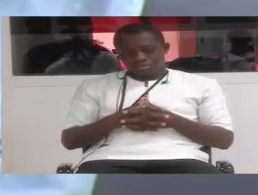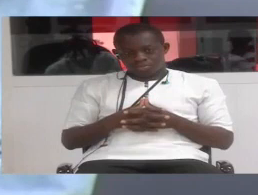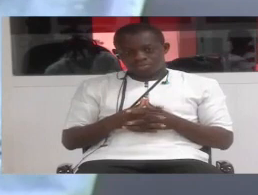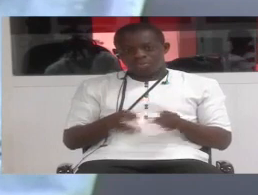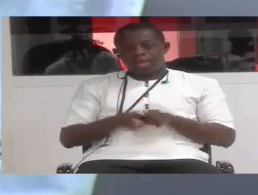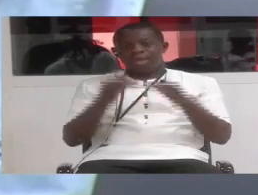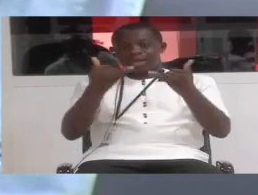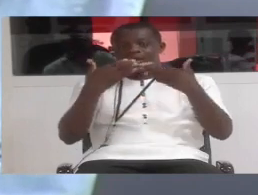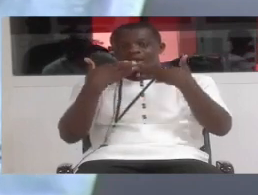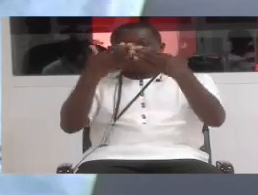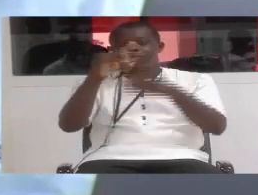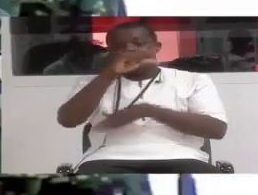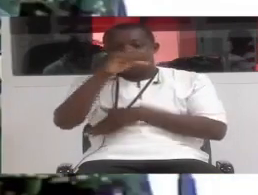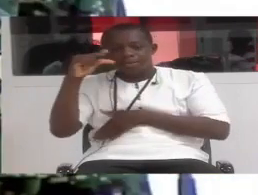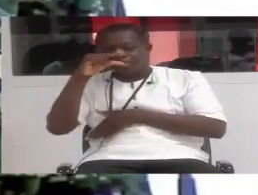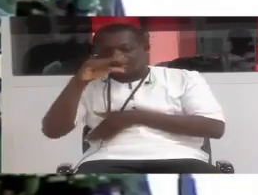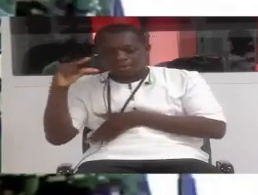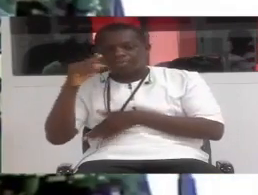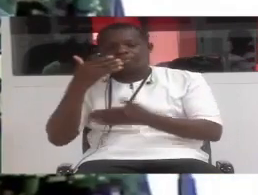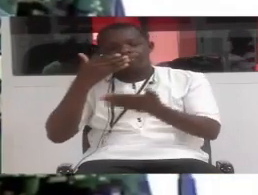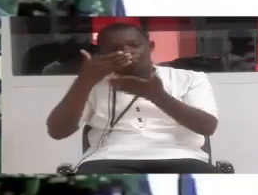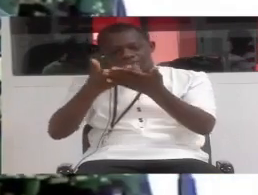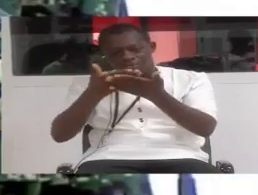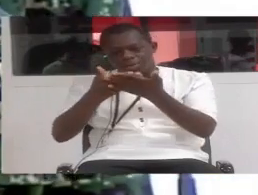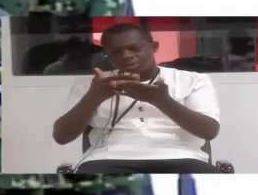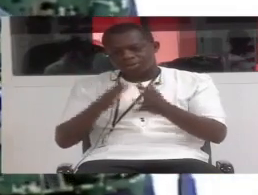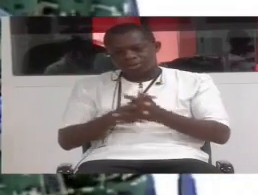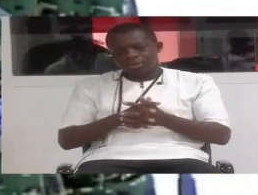Give us their names please. Jox ñu touré police yoyu.